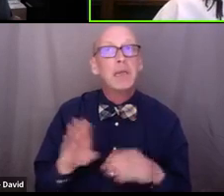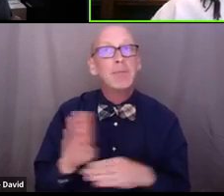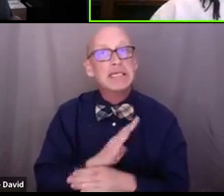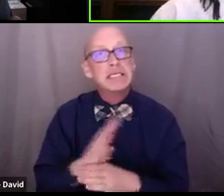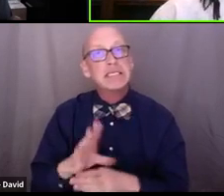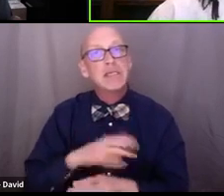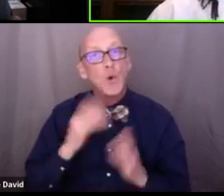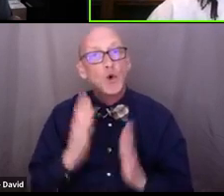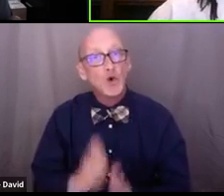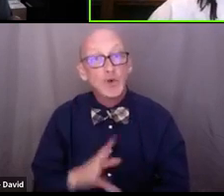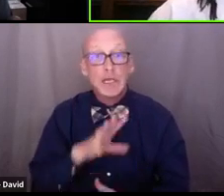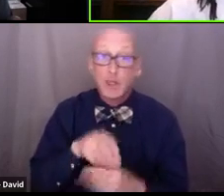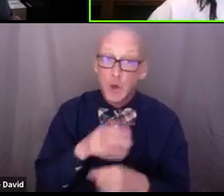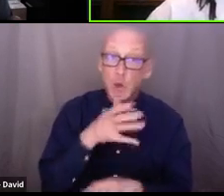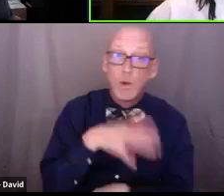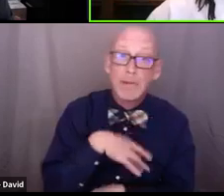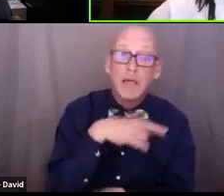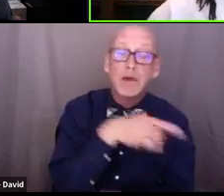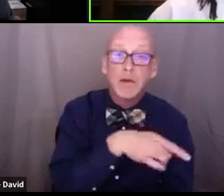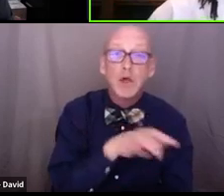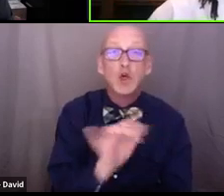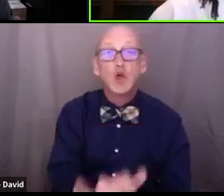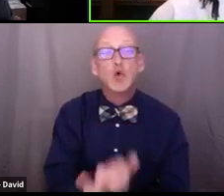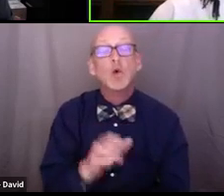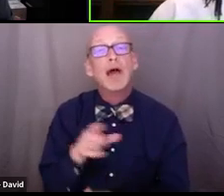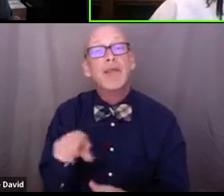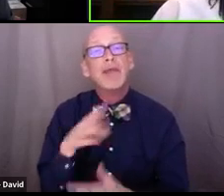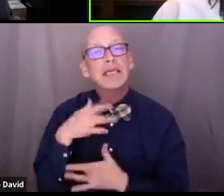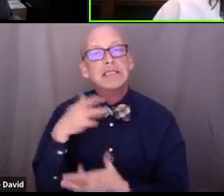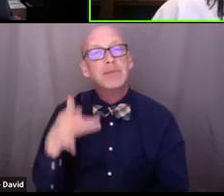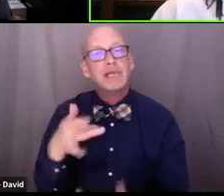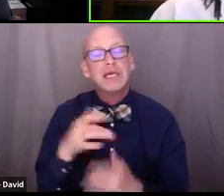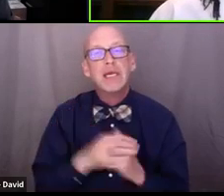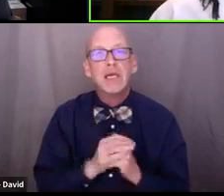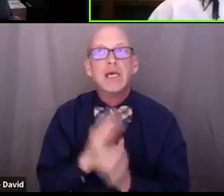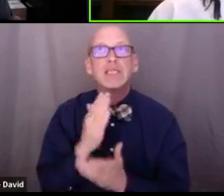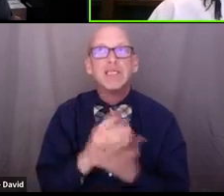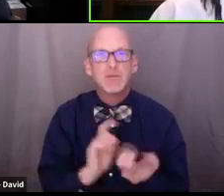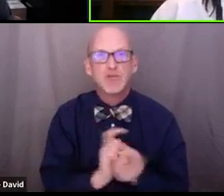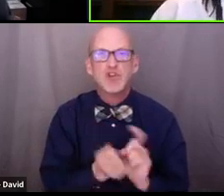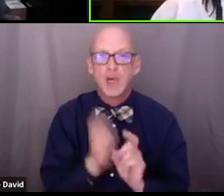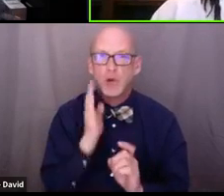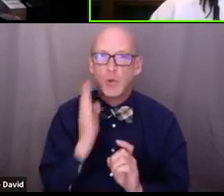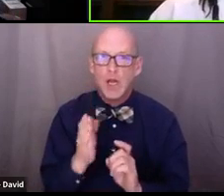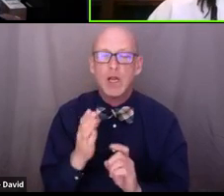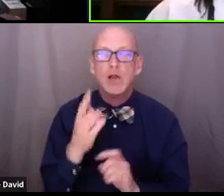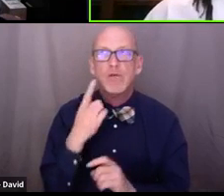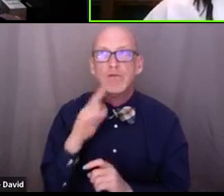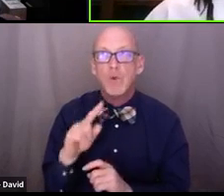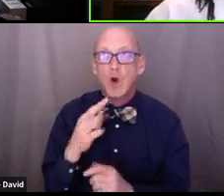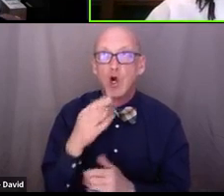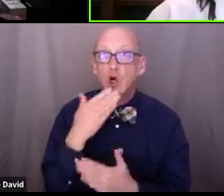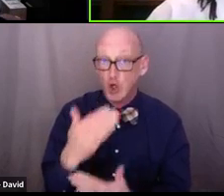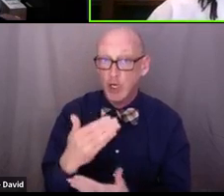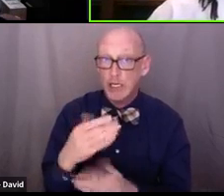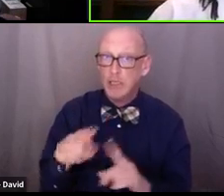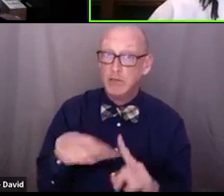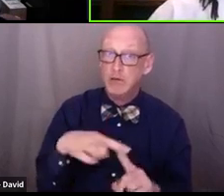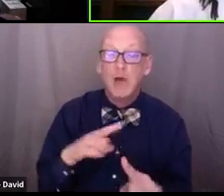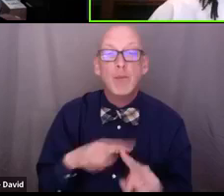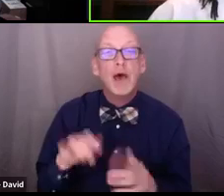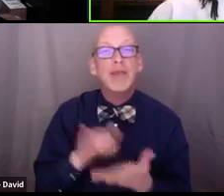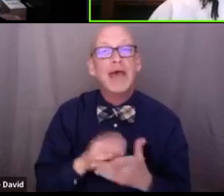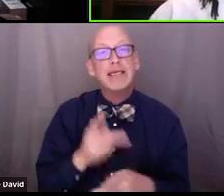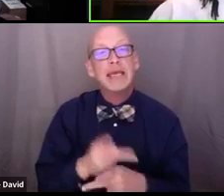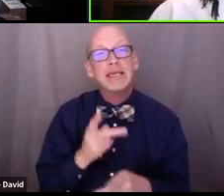includes women in that. And they are typically, and there's going to be some changes in that program for the good, but that takes